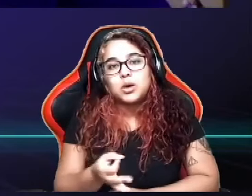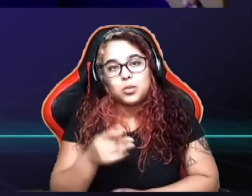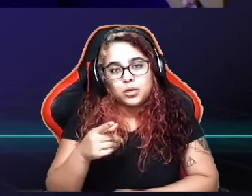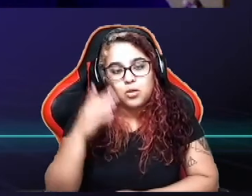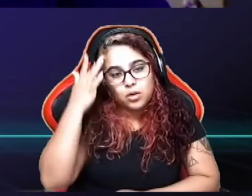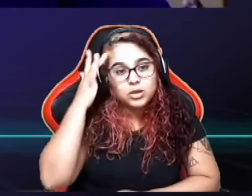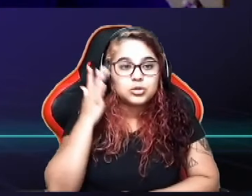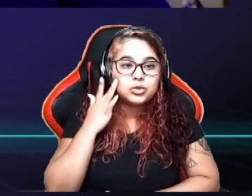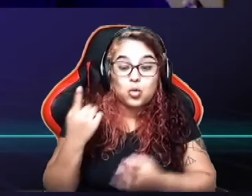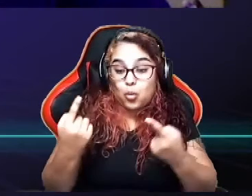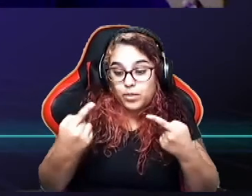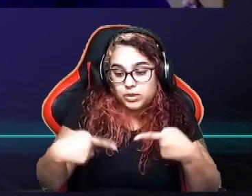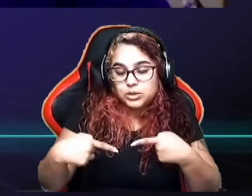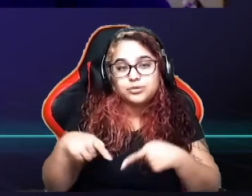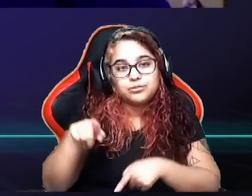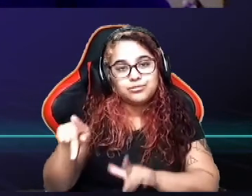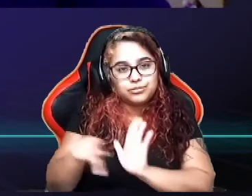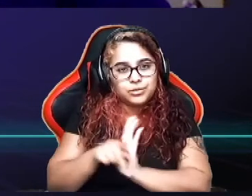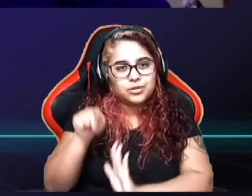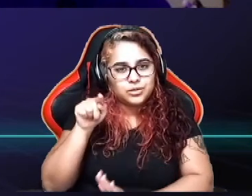Yeah, in my opinion,